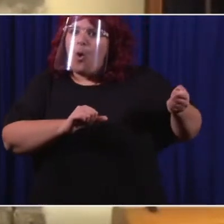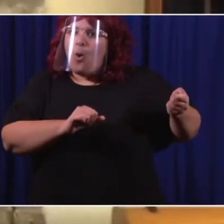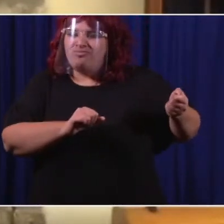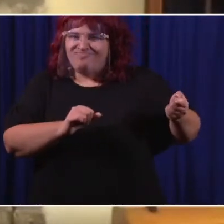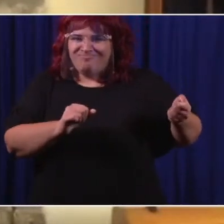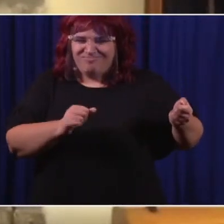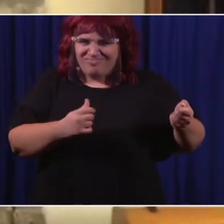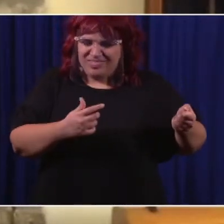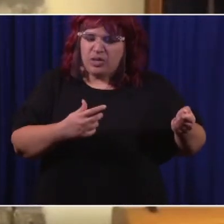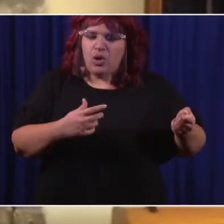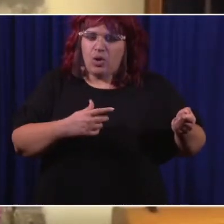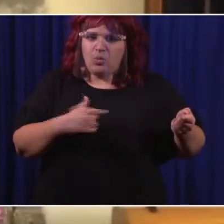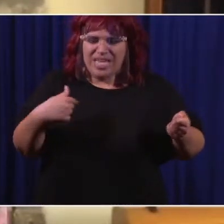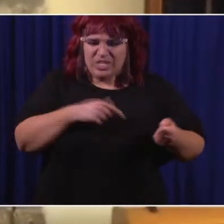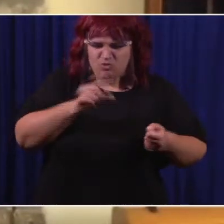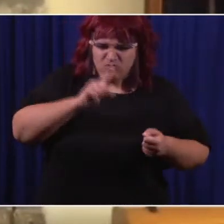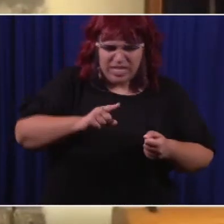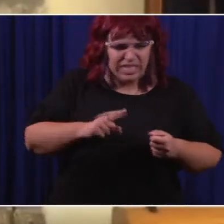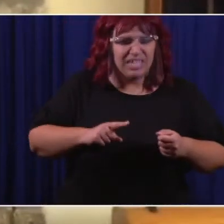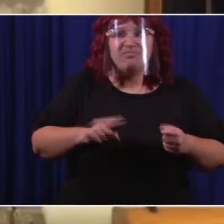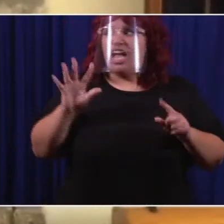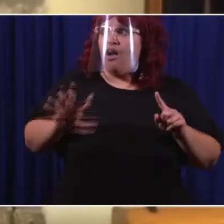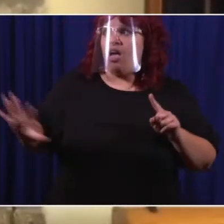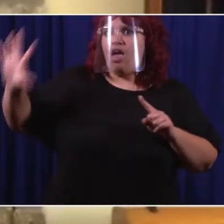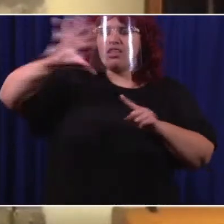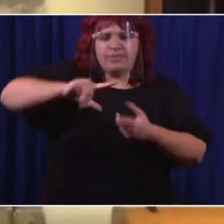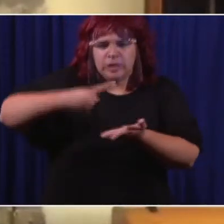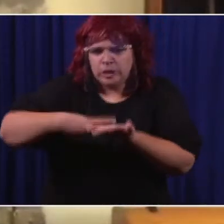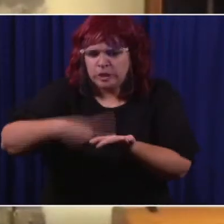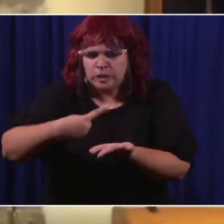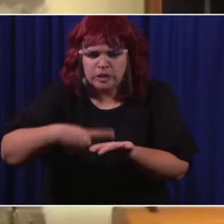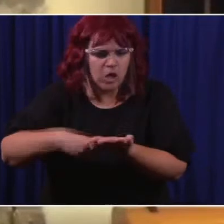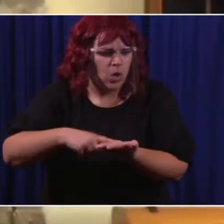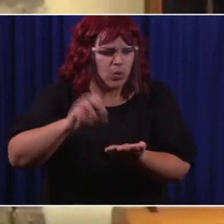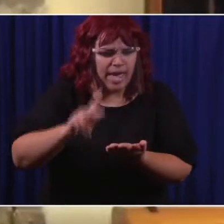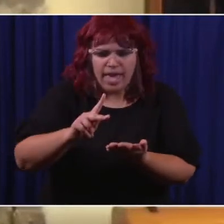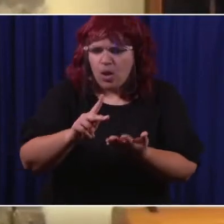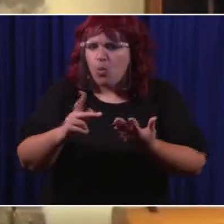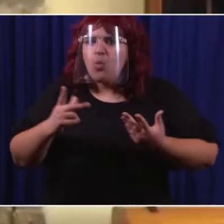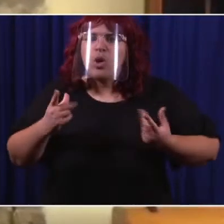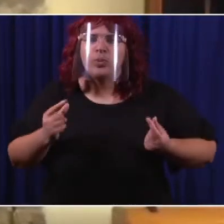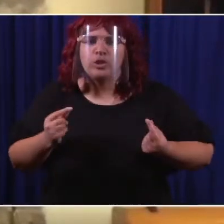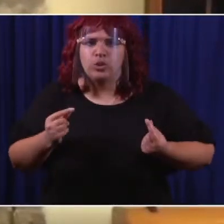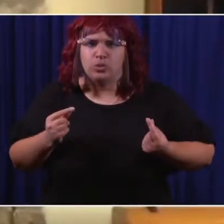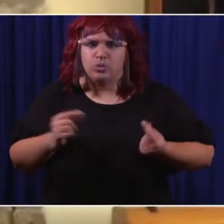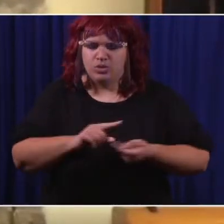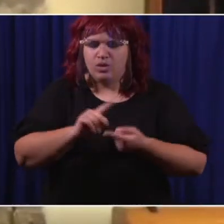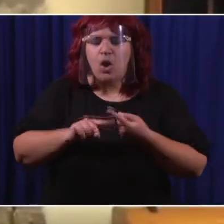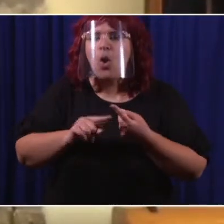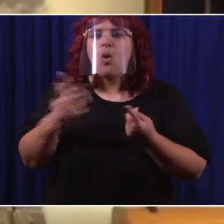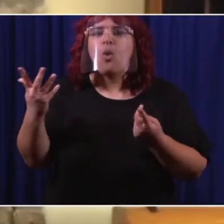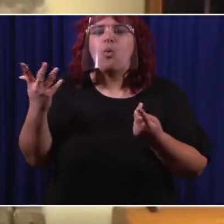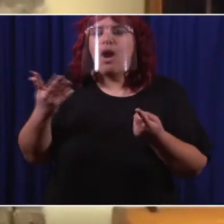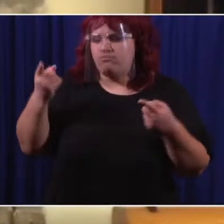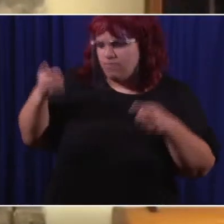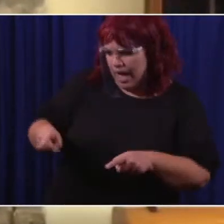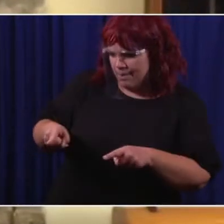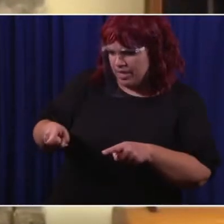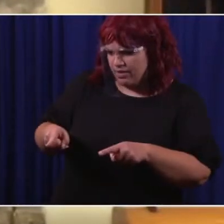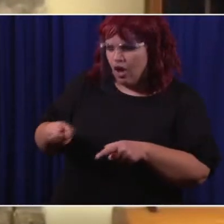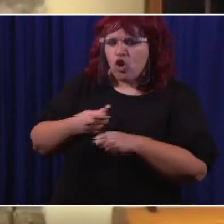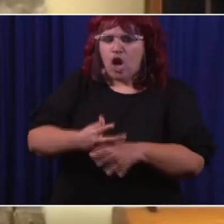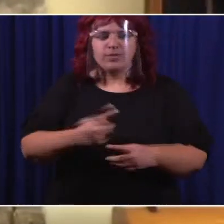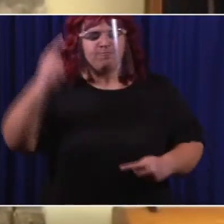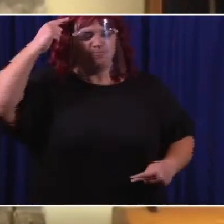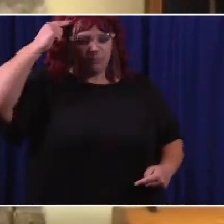doing, if they ever do stop doing elective surgeries, is going to be informed by what hospitals are telling us. And we're going to